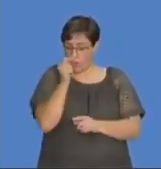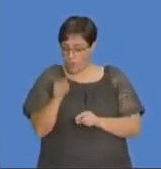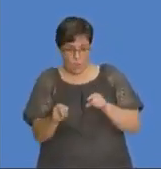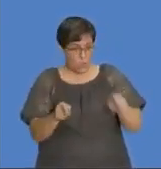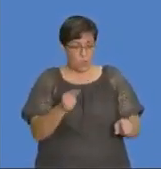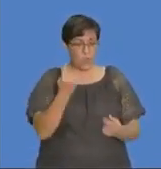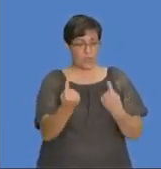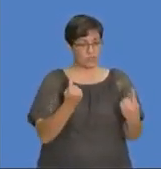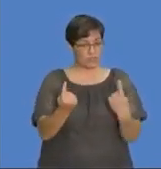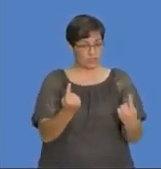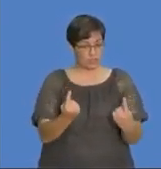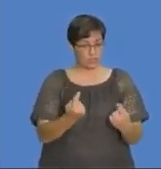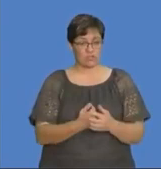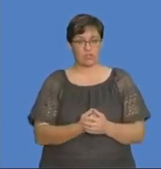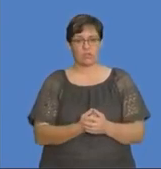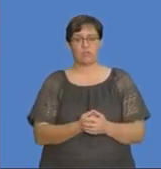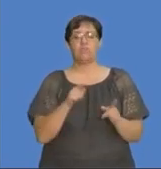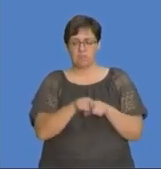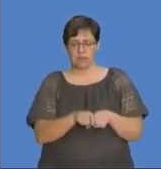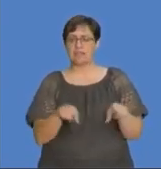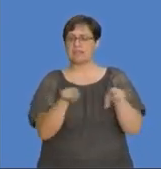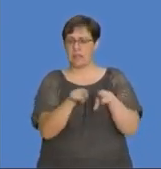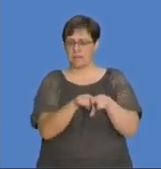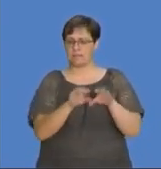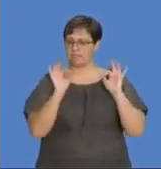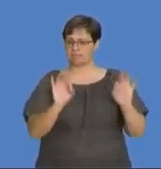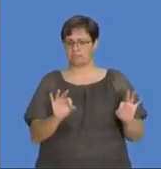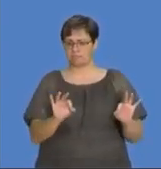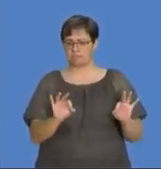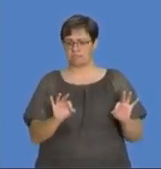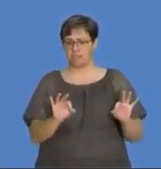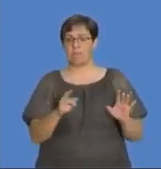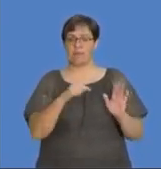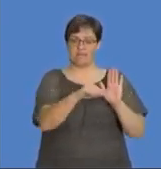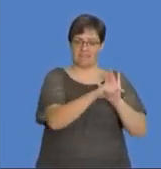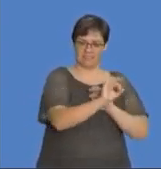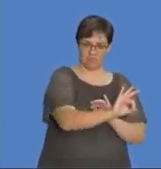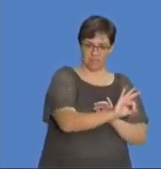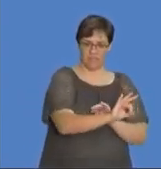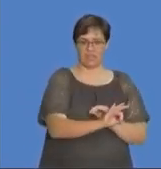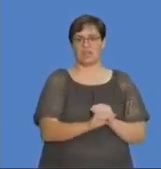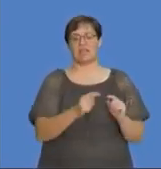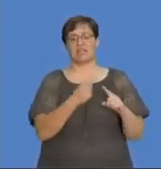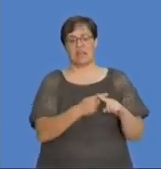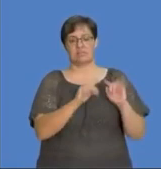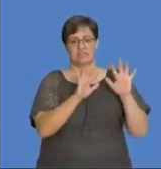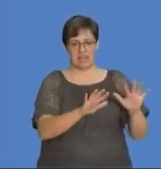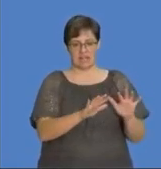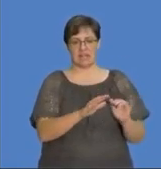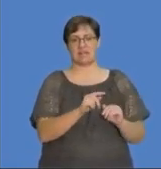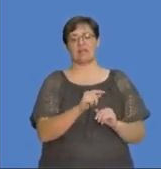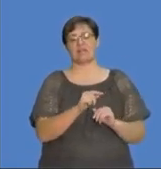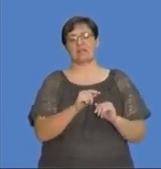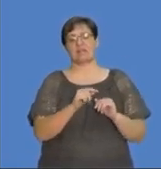each one of them, which is identical or which is also equal, is -3 times 10